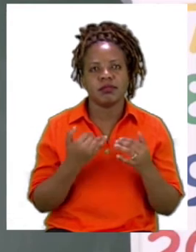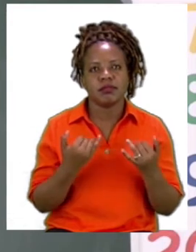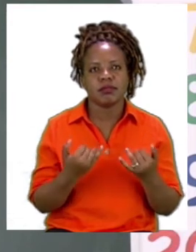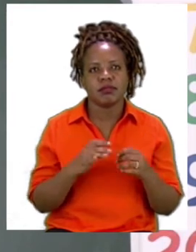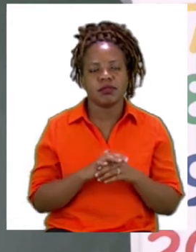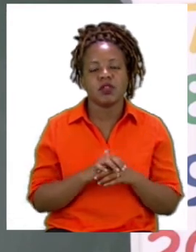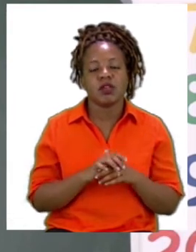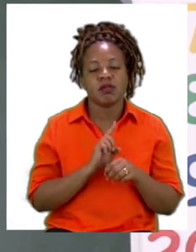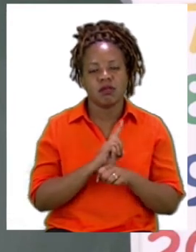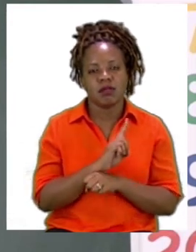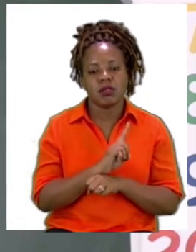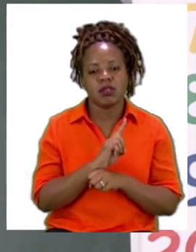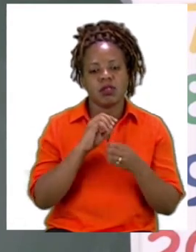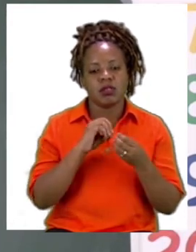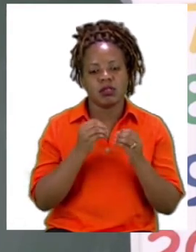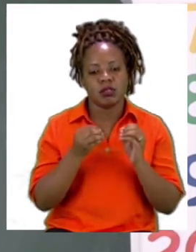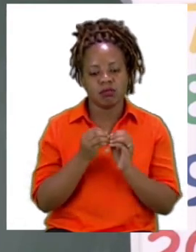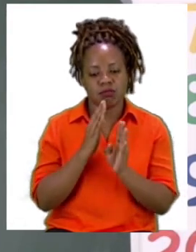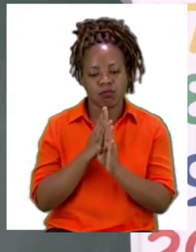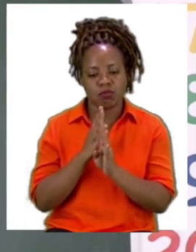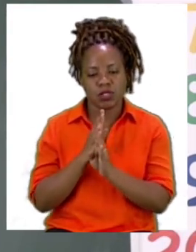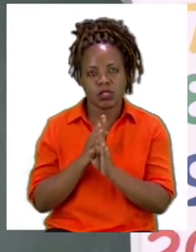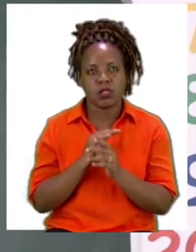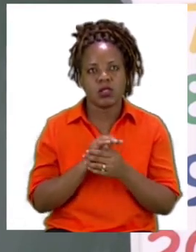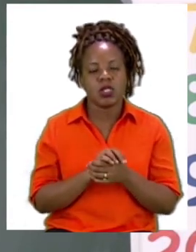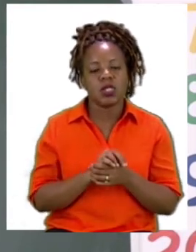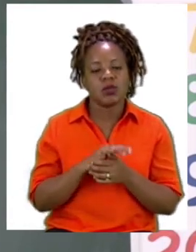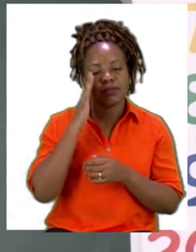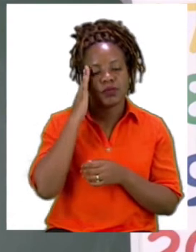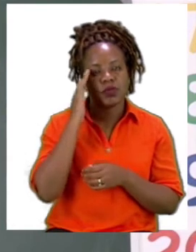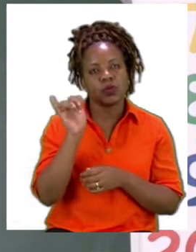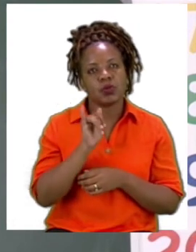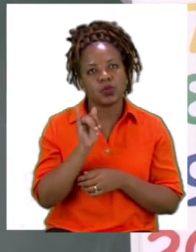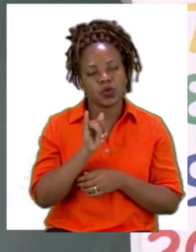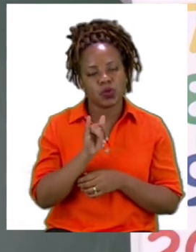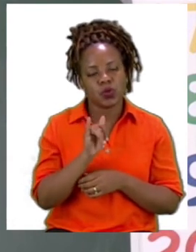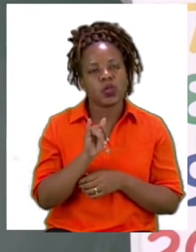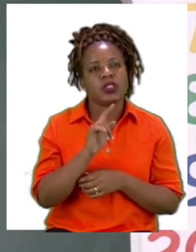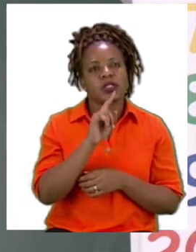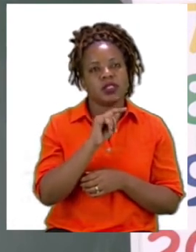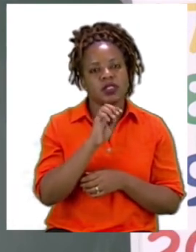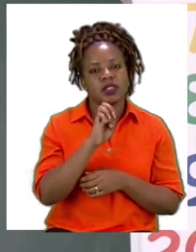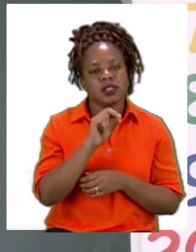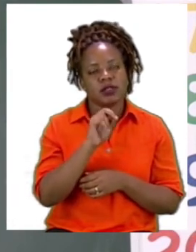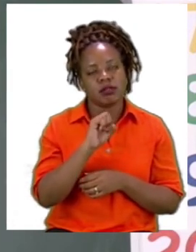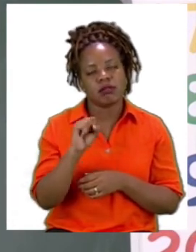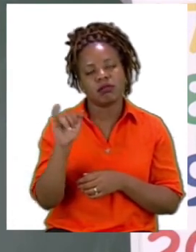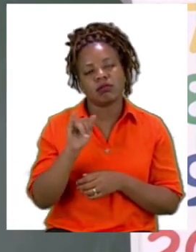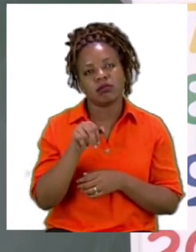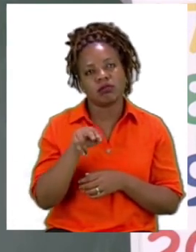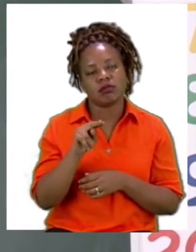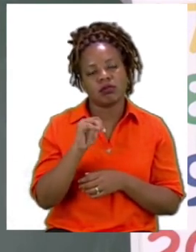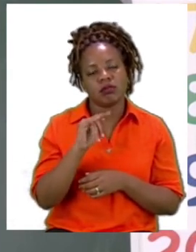by decomposing. First, we need to know which ones are our tens and which ones are our units. So we're going to start